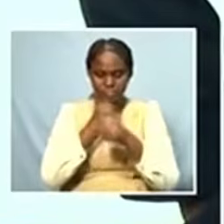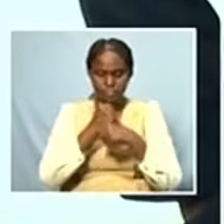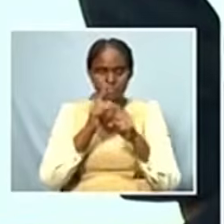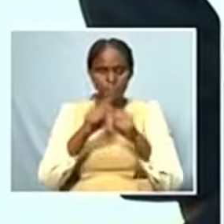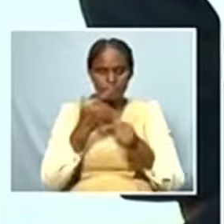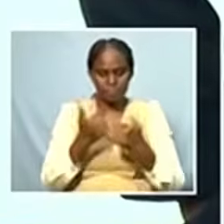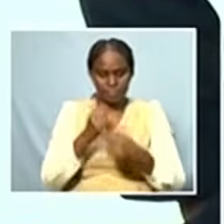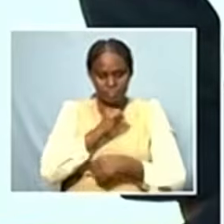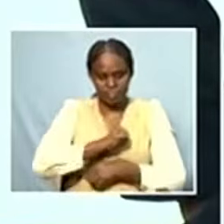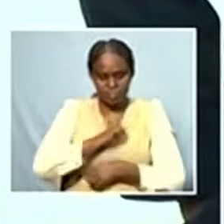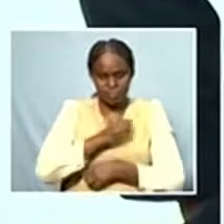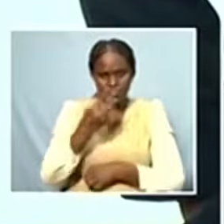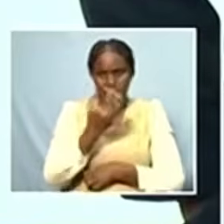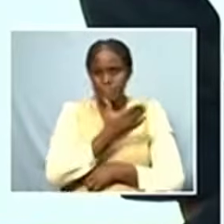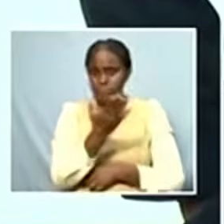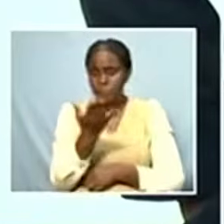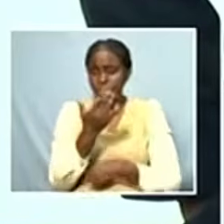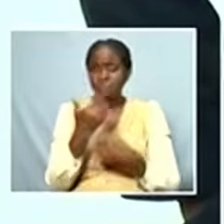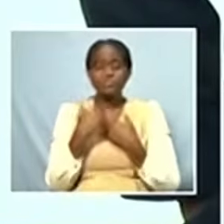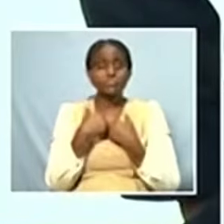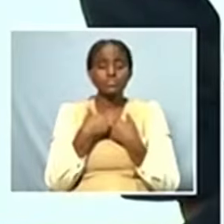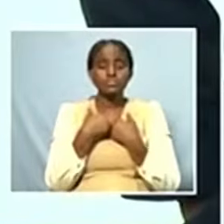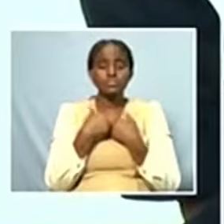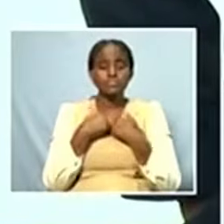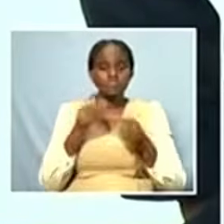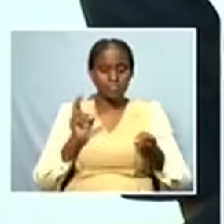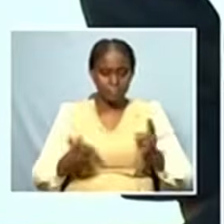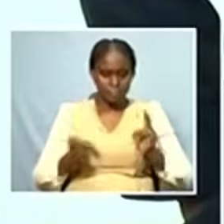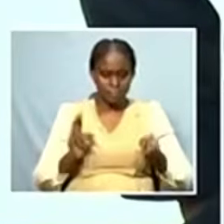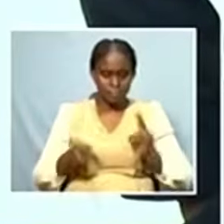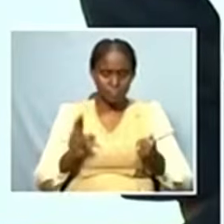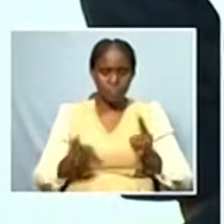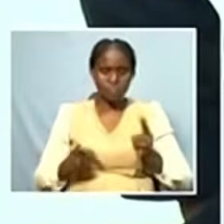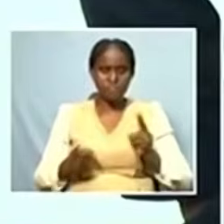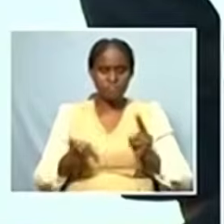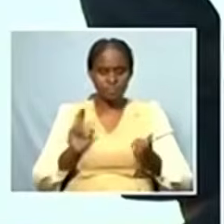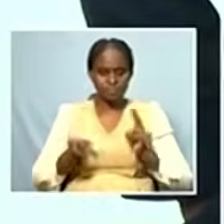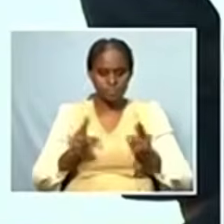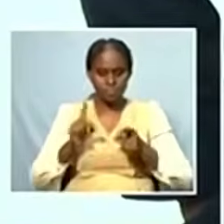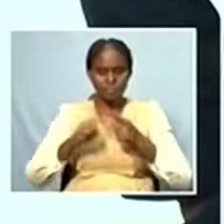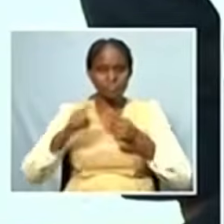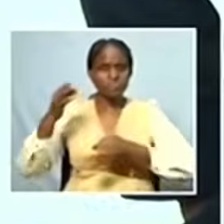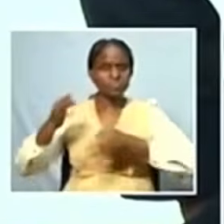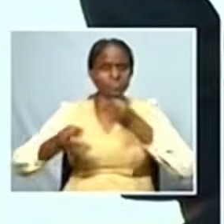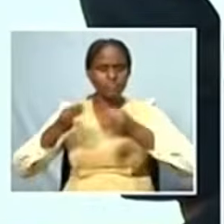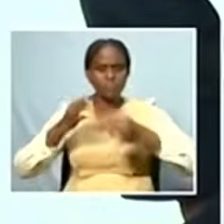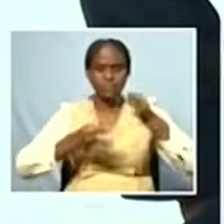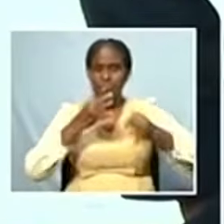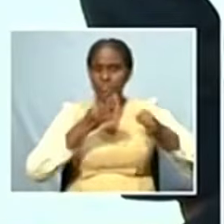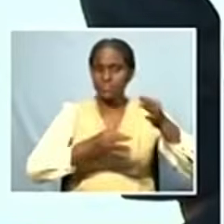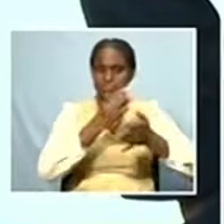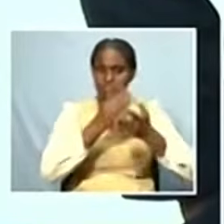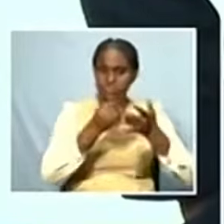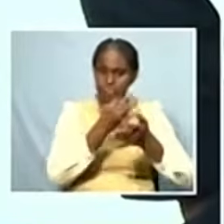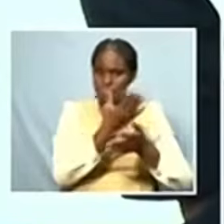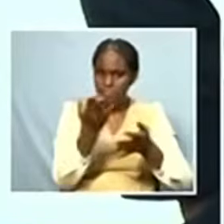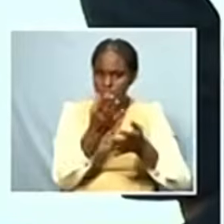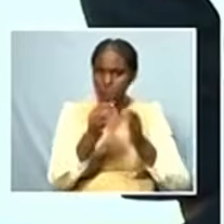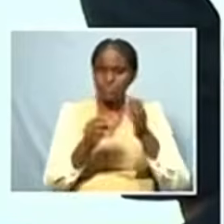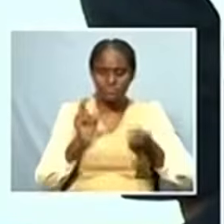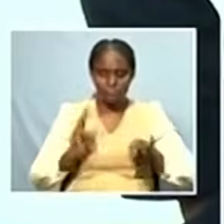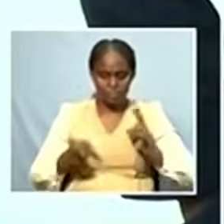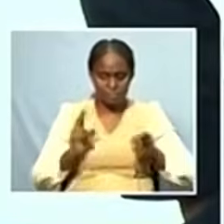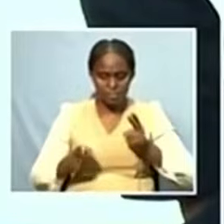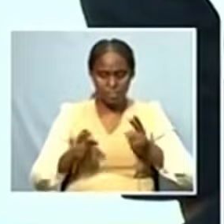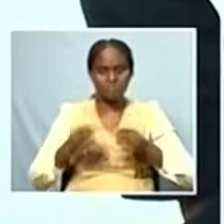unfortunately most of them have rushed to court. Some of them you find they've rushed to